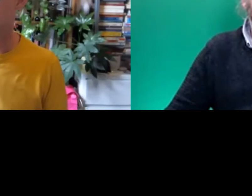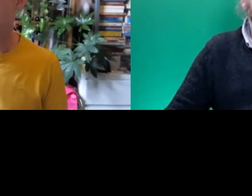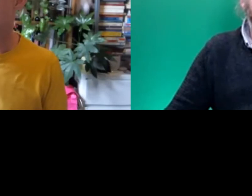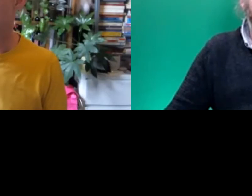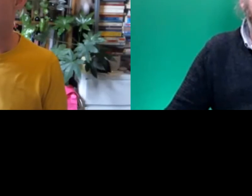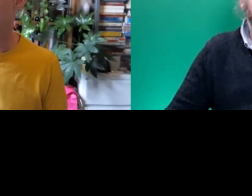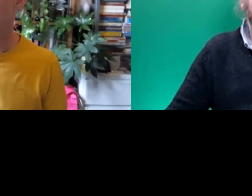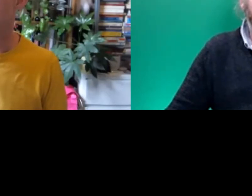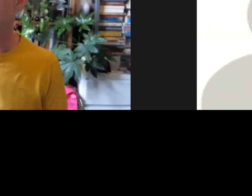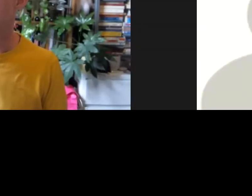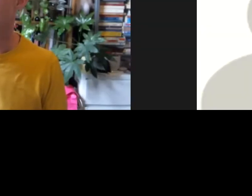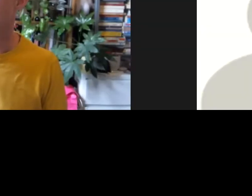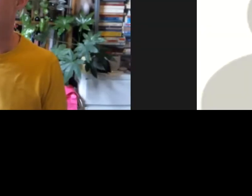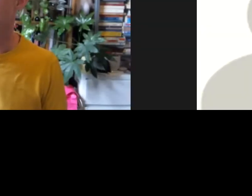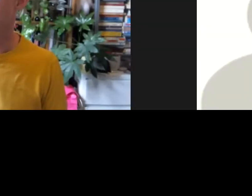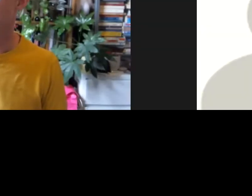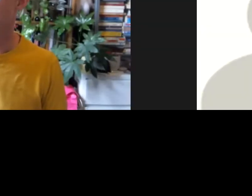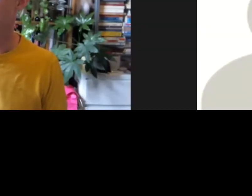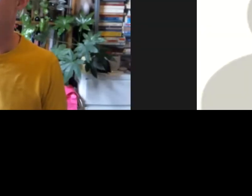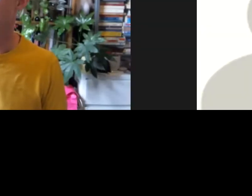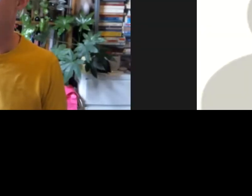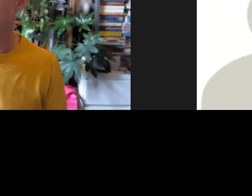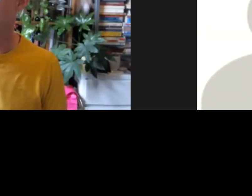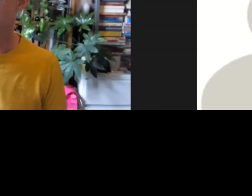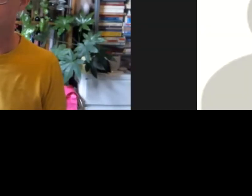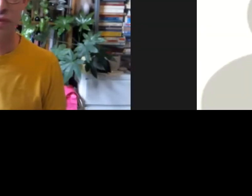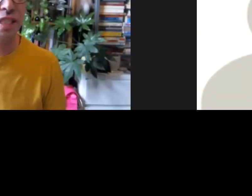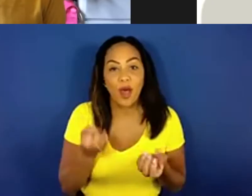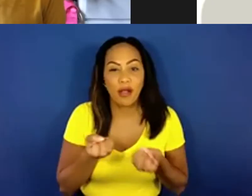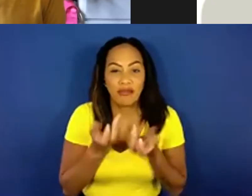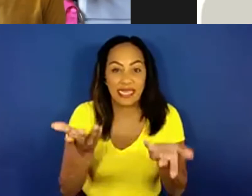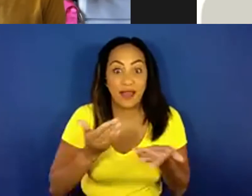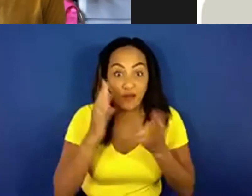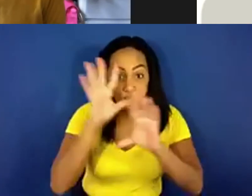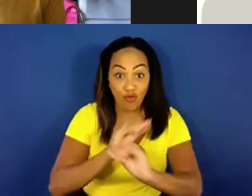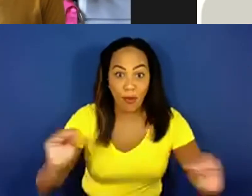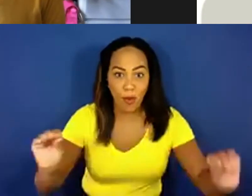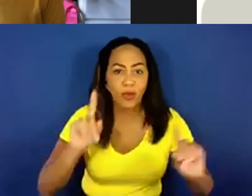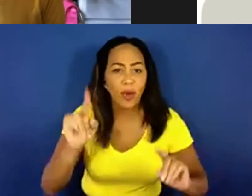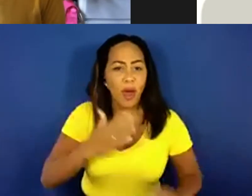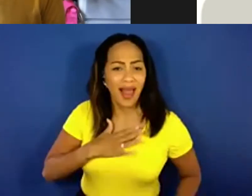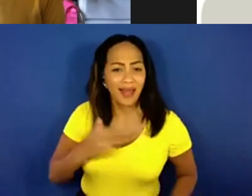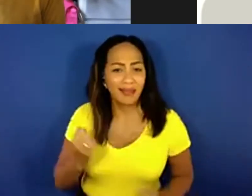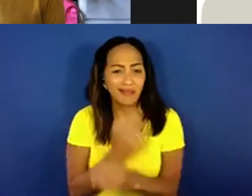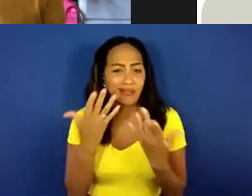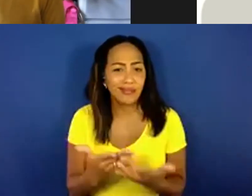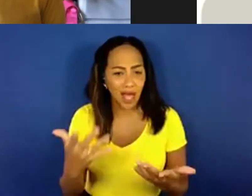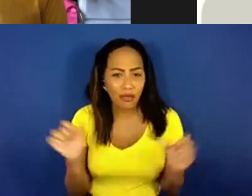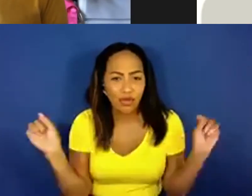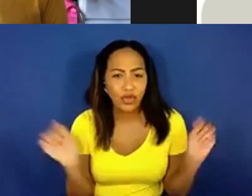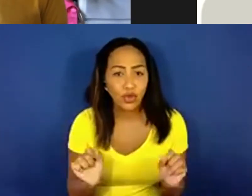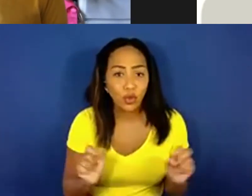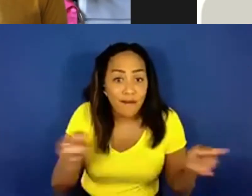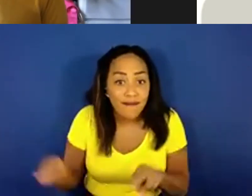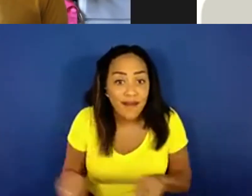I'd like to do now is just show a short video that we put together so you can